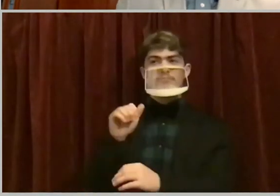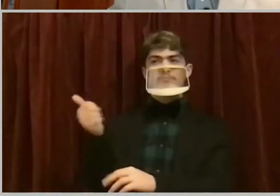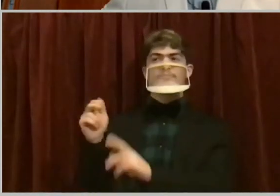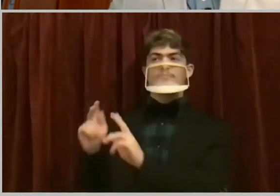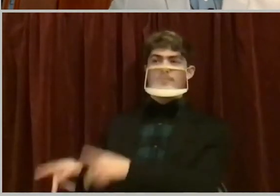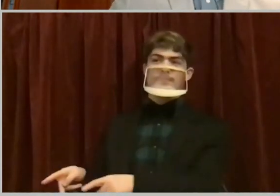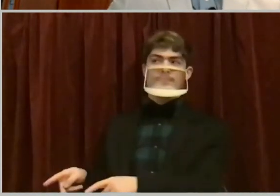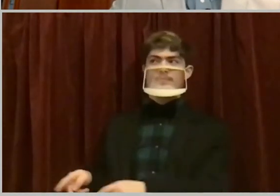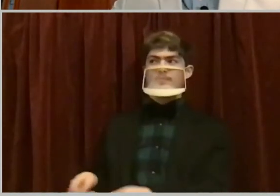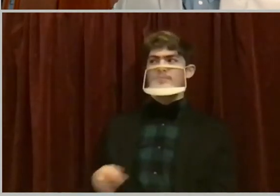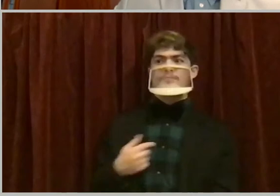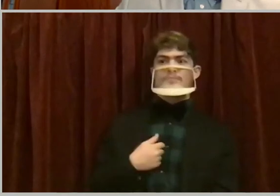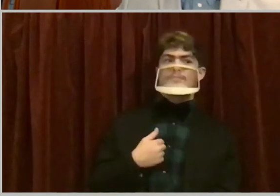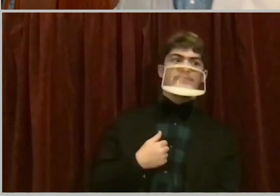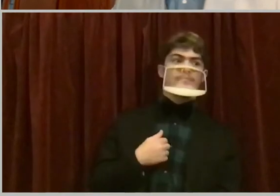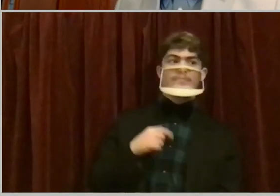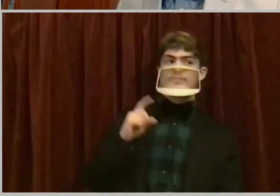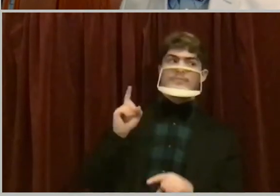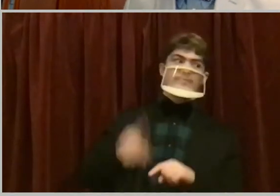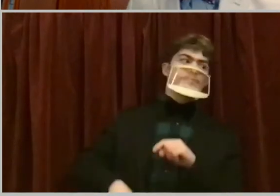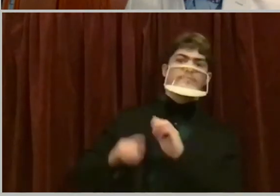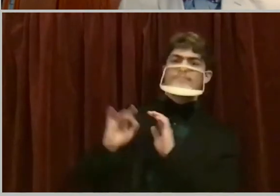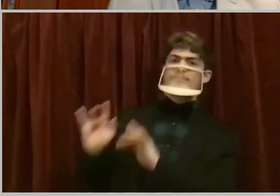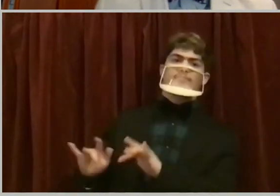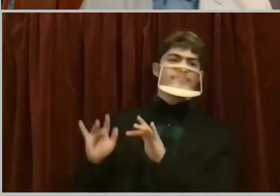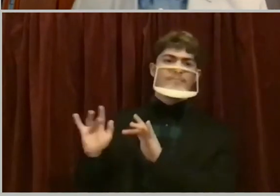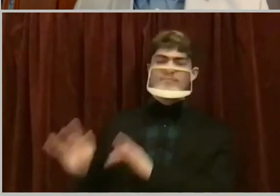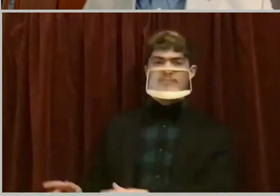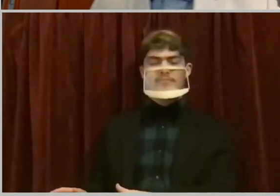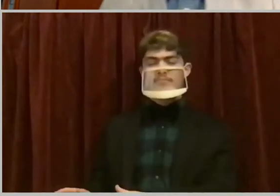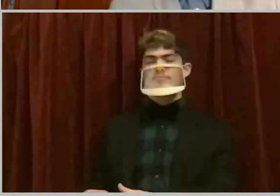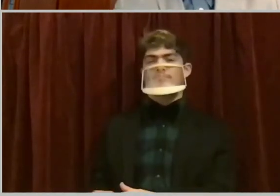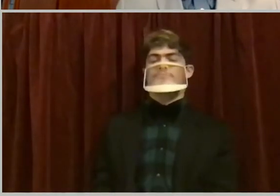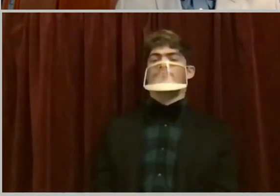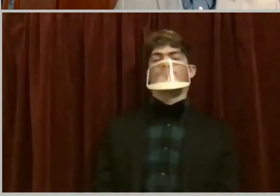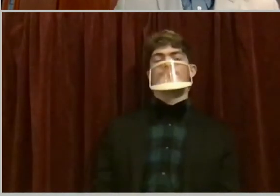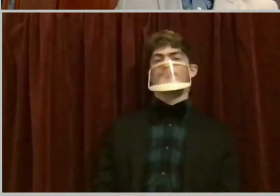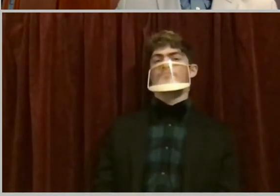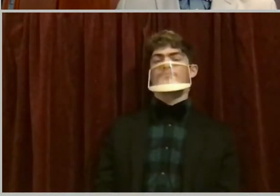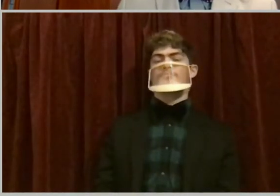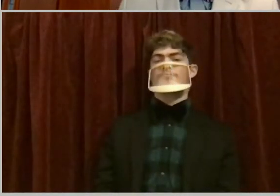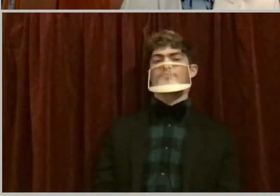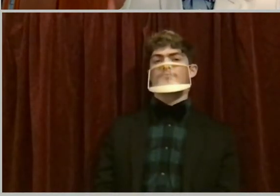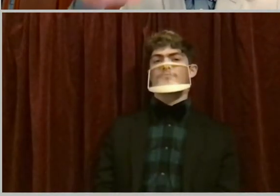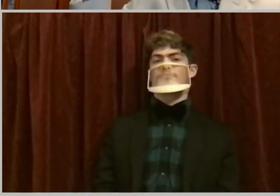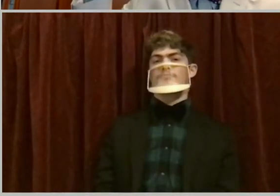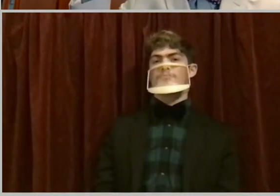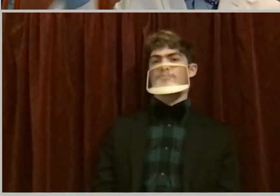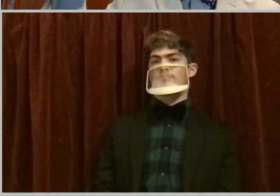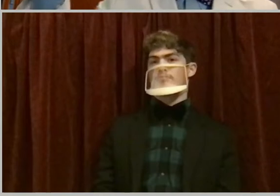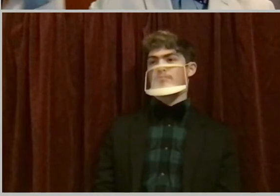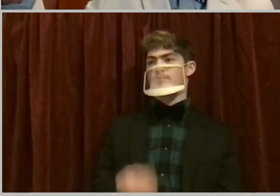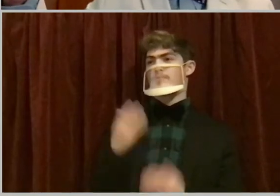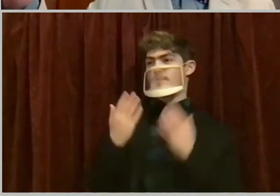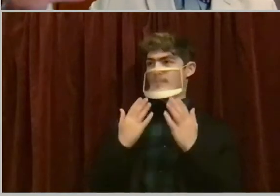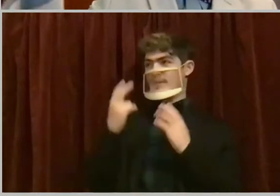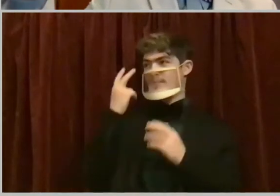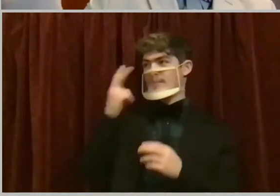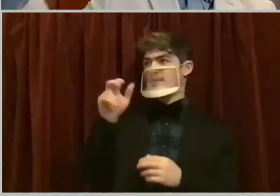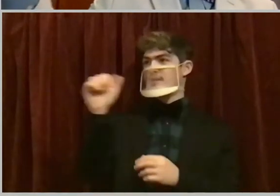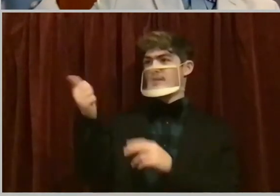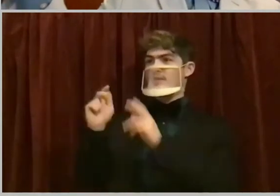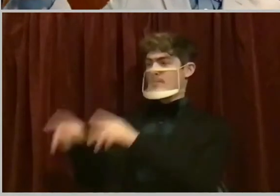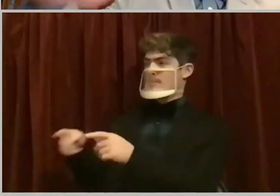would never have done that to anybody. I can't believe they did that to me. I would never have done that. And you have those thoughts,